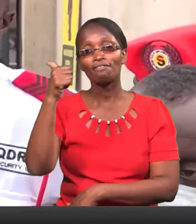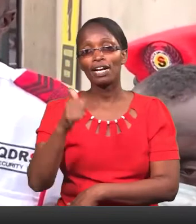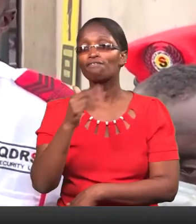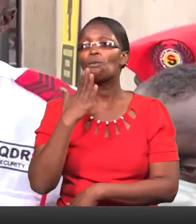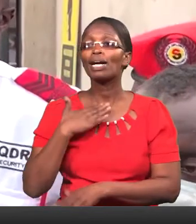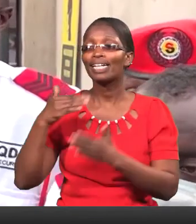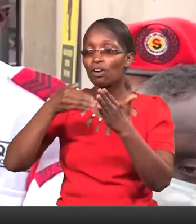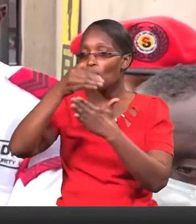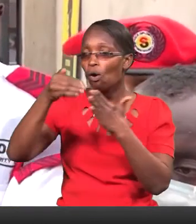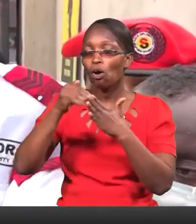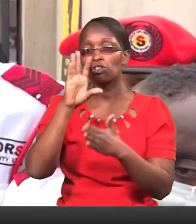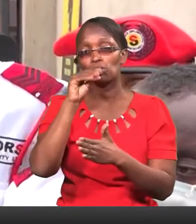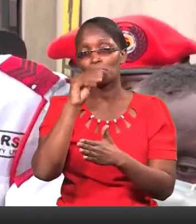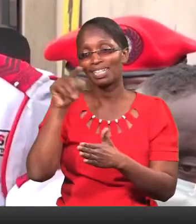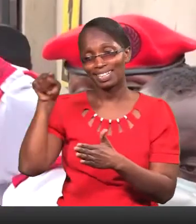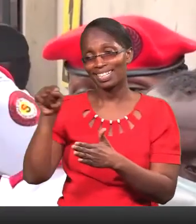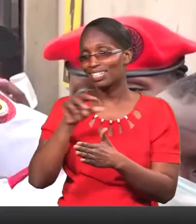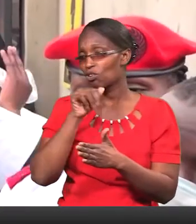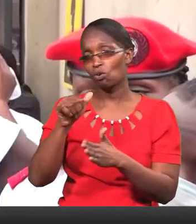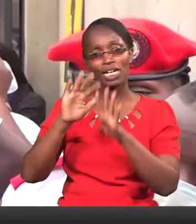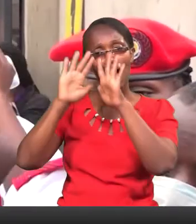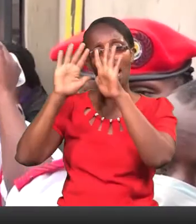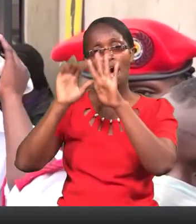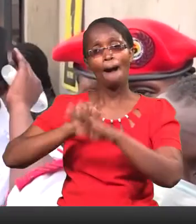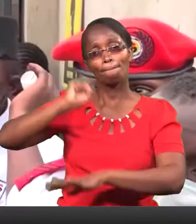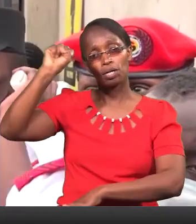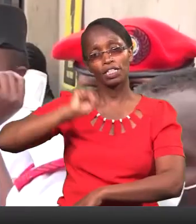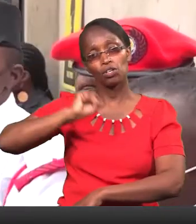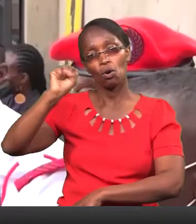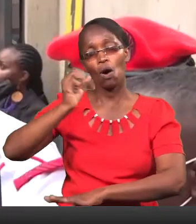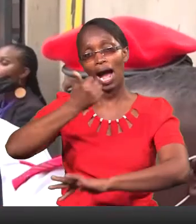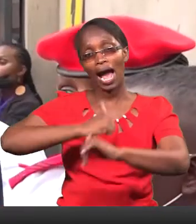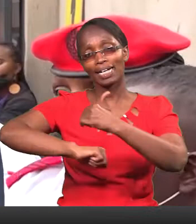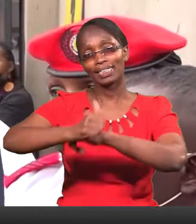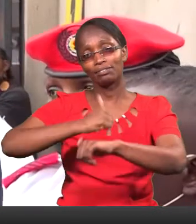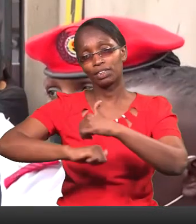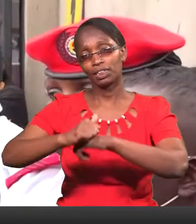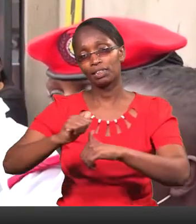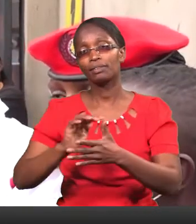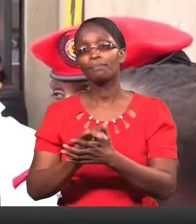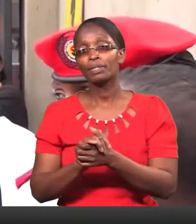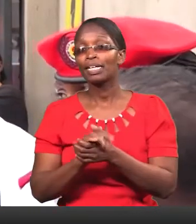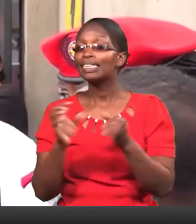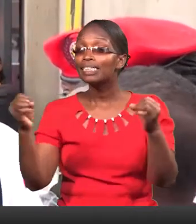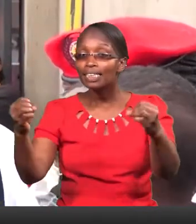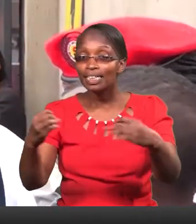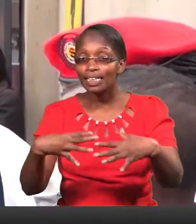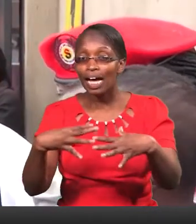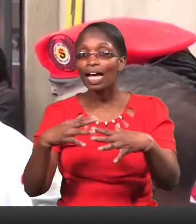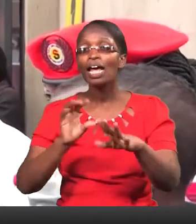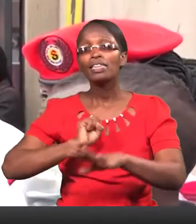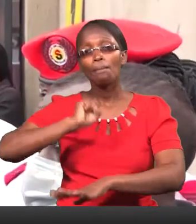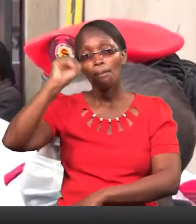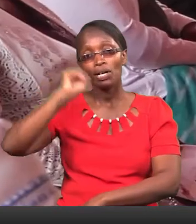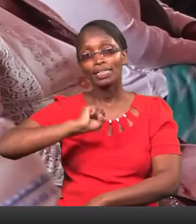because we didn't all want to speak because it was not a political event, but the Honorable Alice Wahome had a message from the